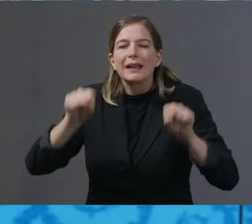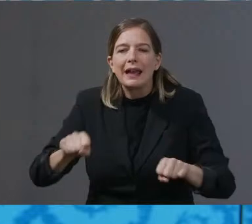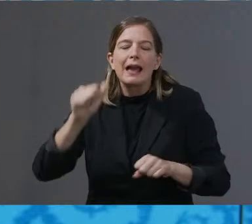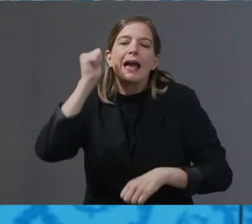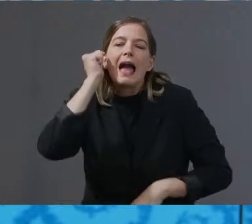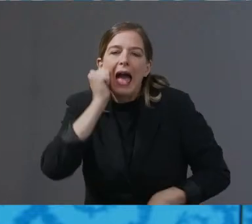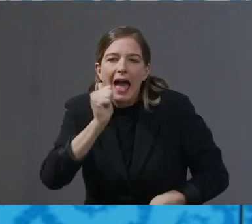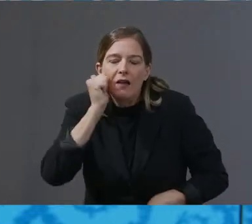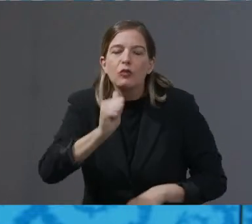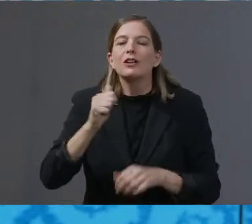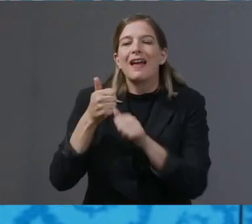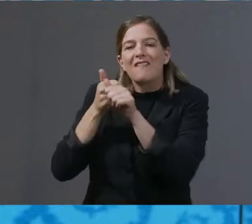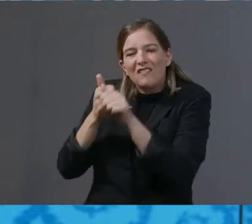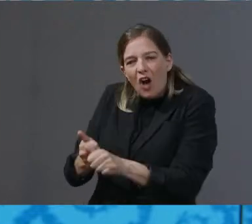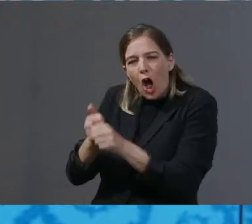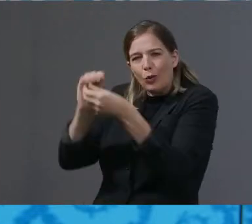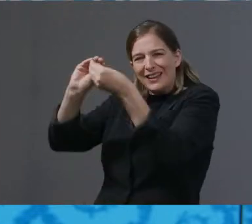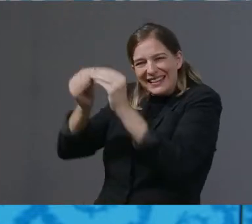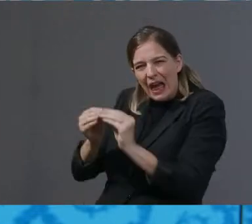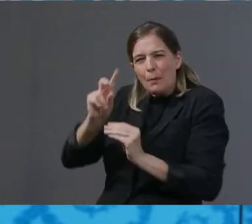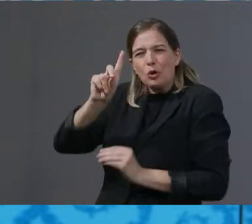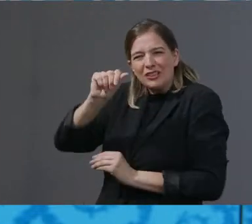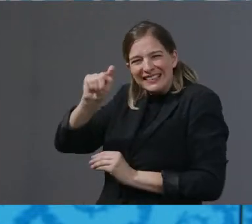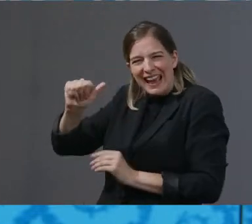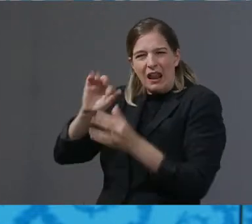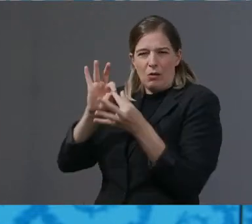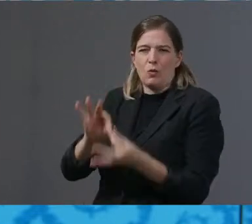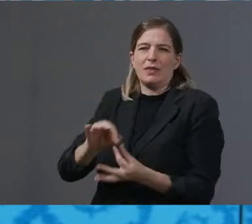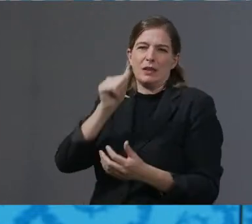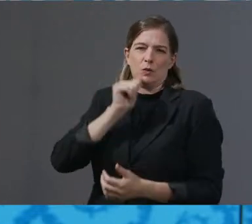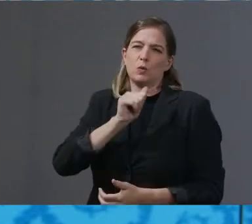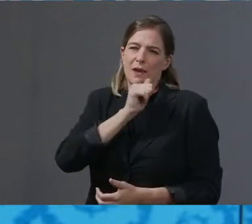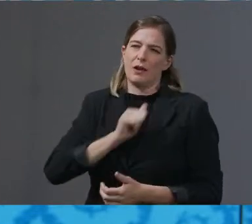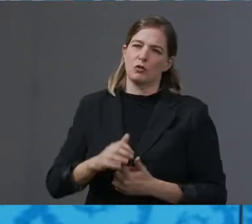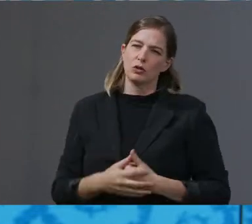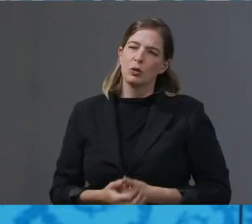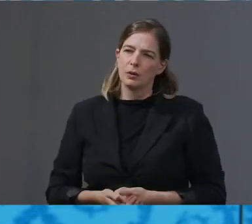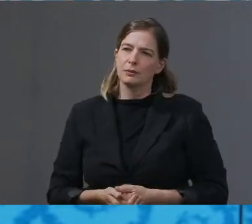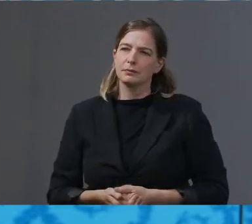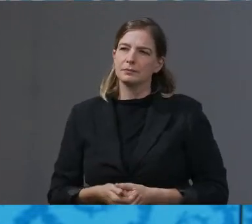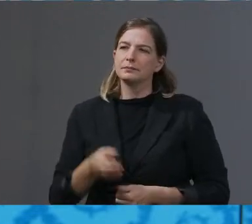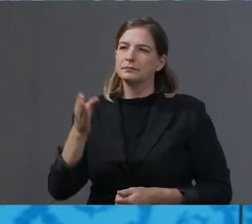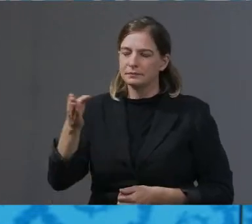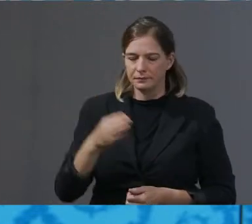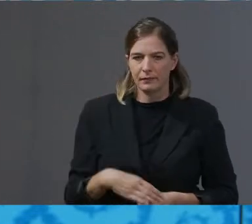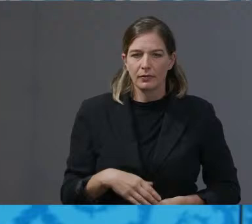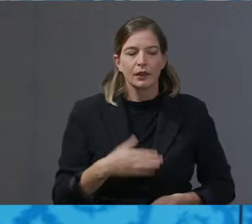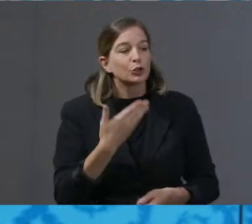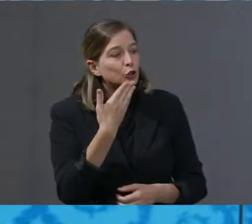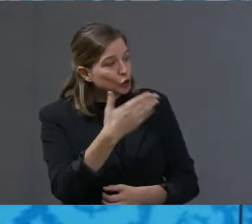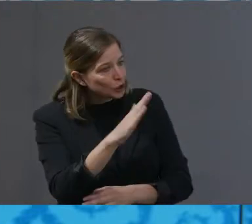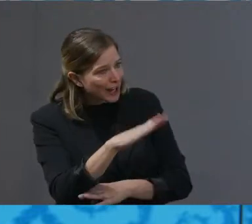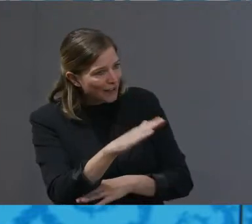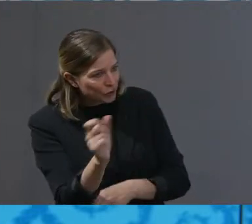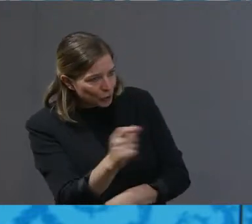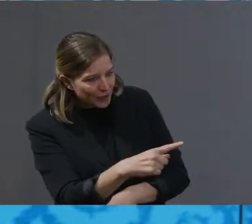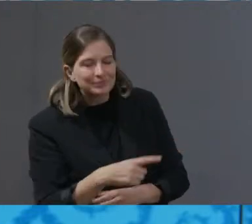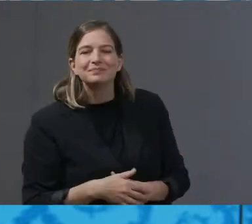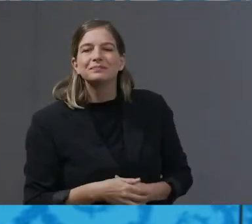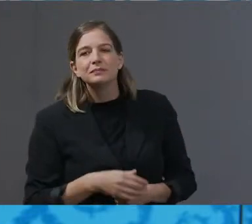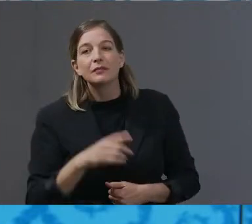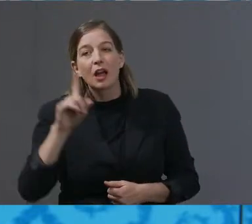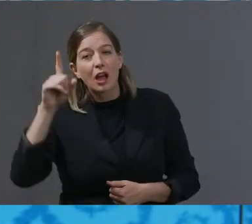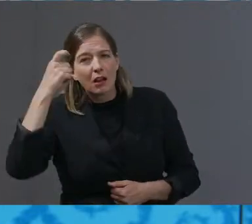Arizona's numbers. Melissa? Come on there. Good afternoon. Governor, I just was hoping that you